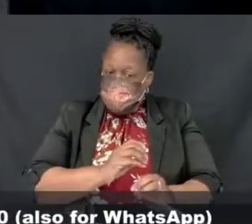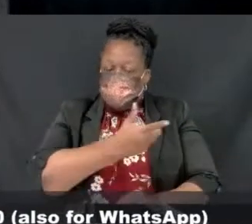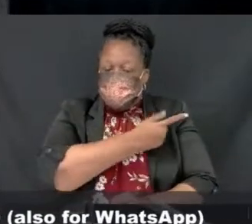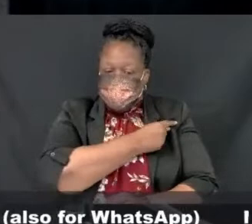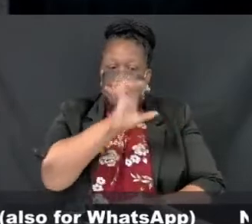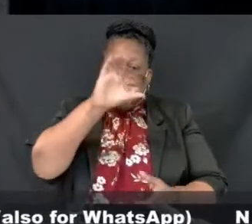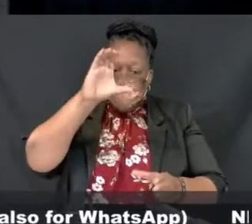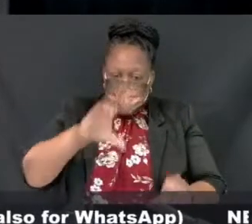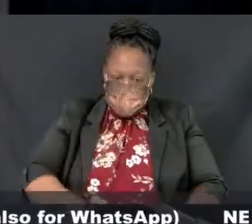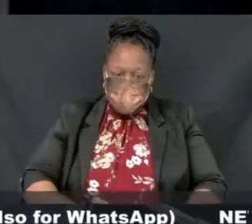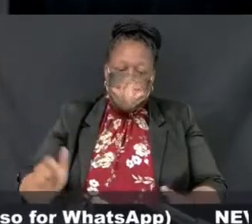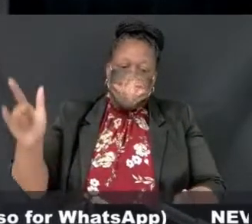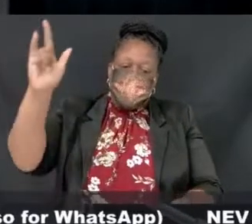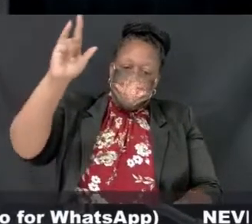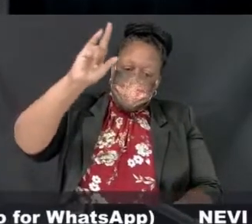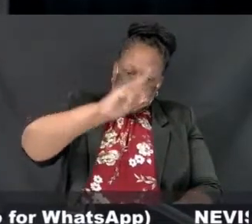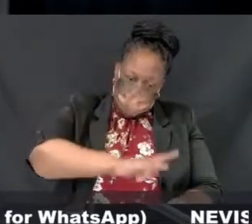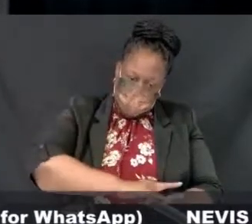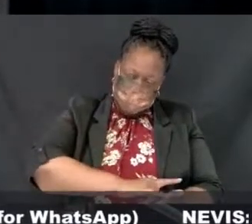residents,